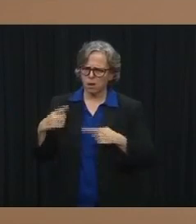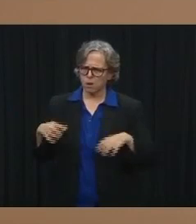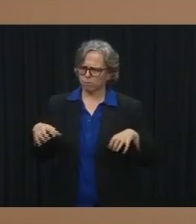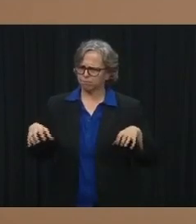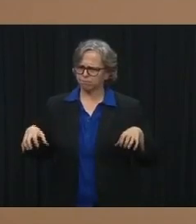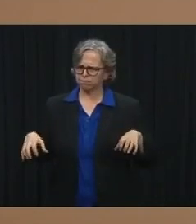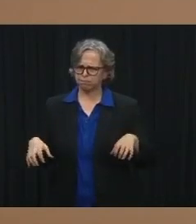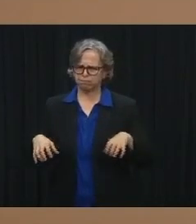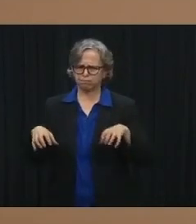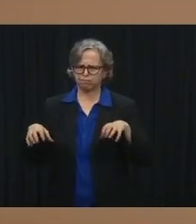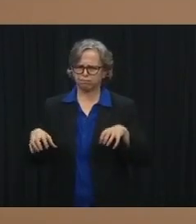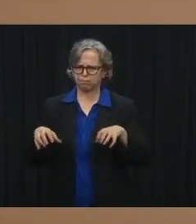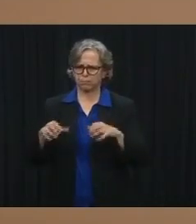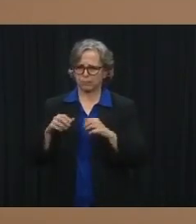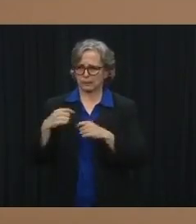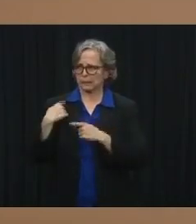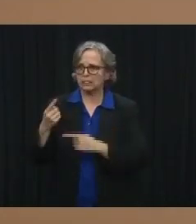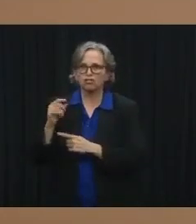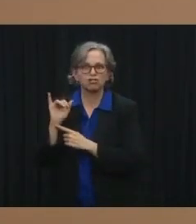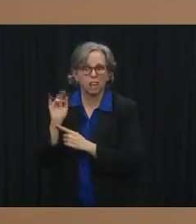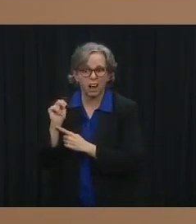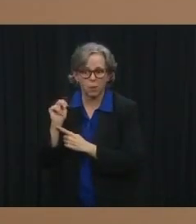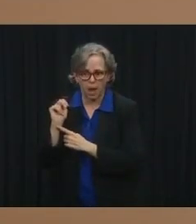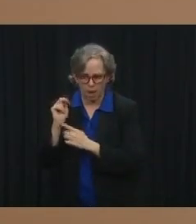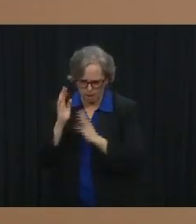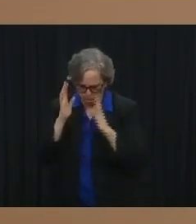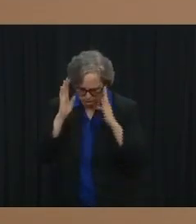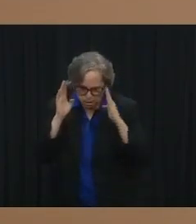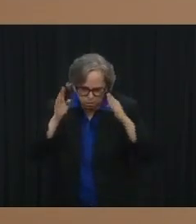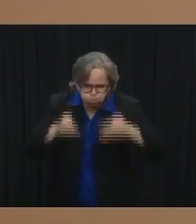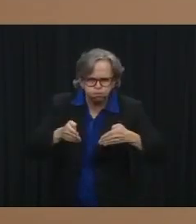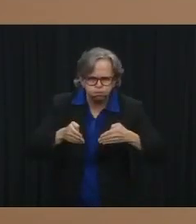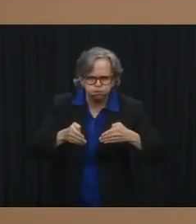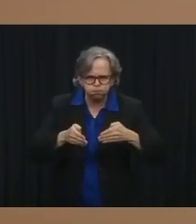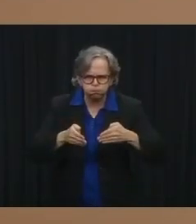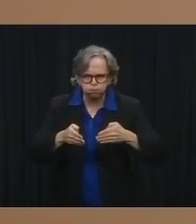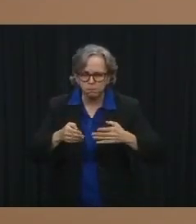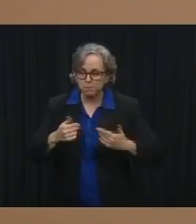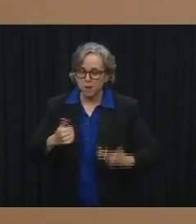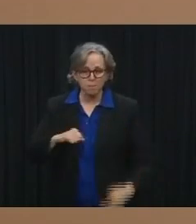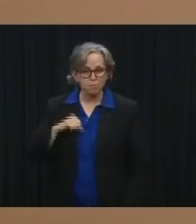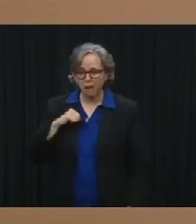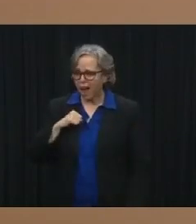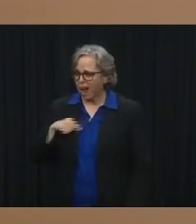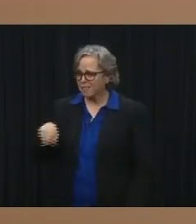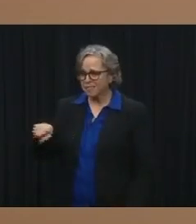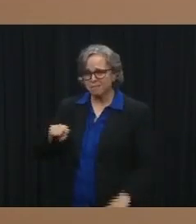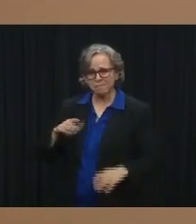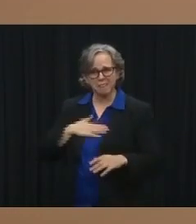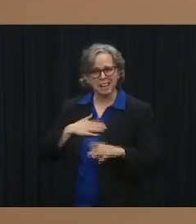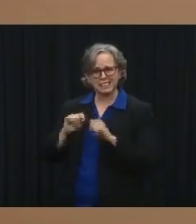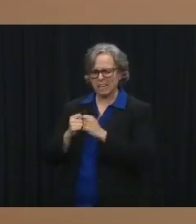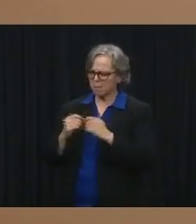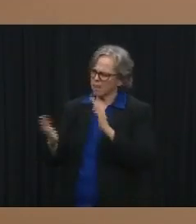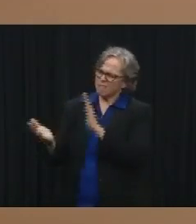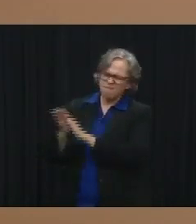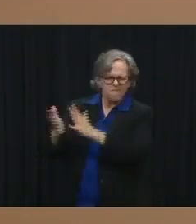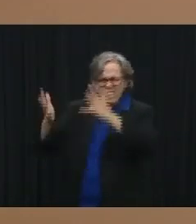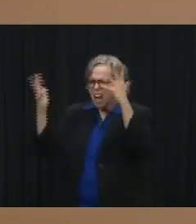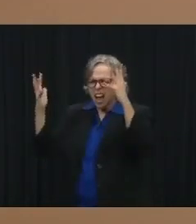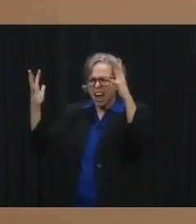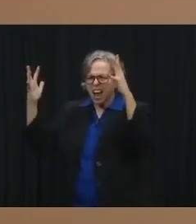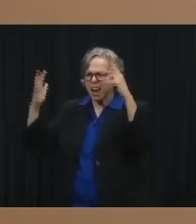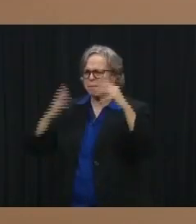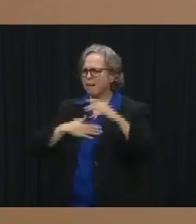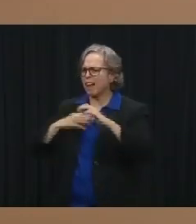this response, and I couldn't be more proud of them. A special shout out to my communications team out at the